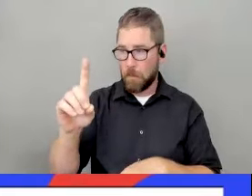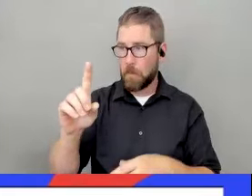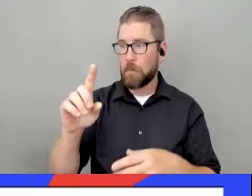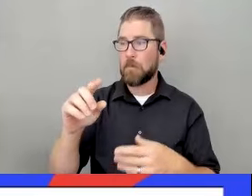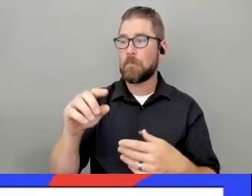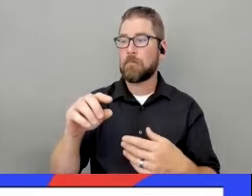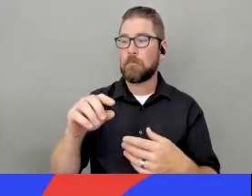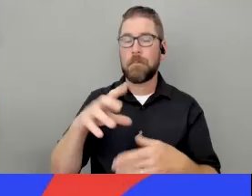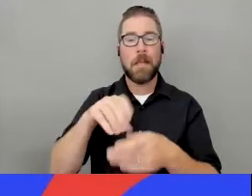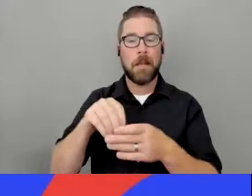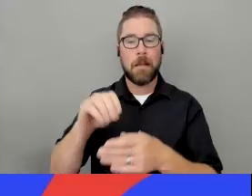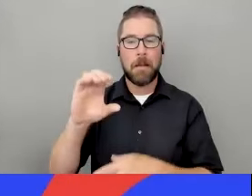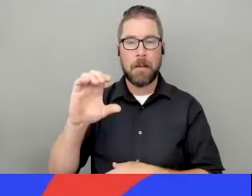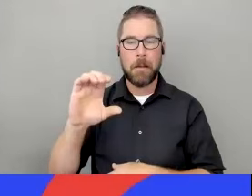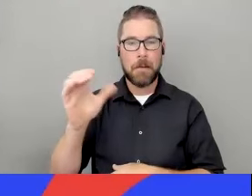courses.